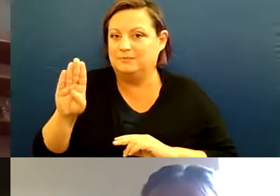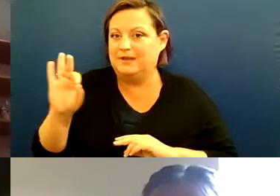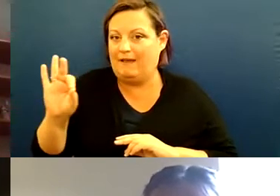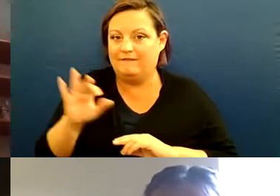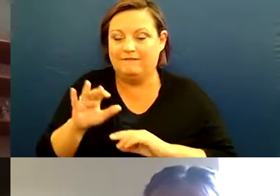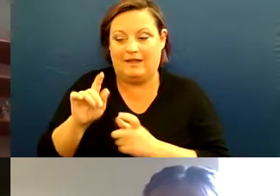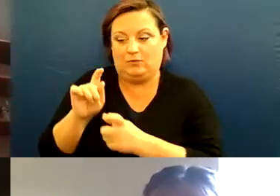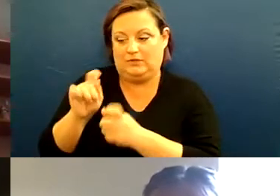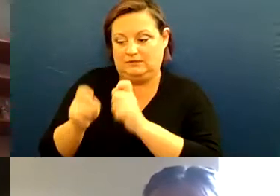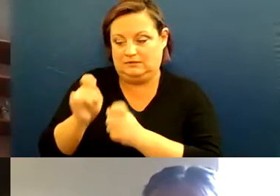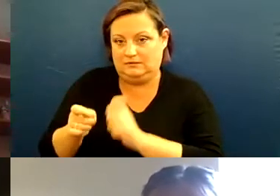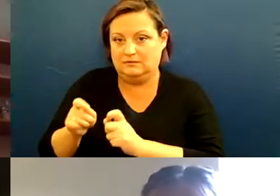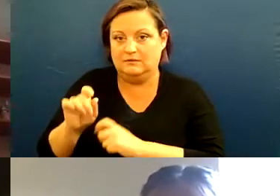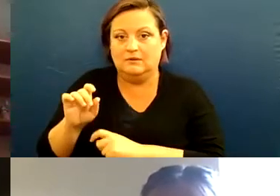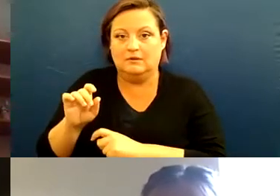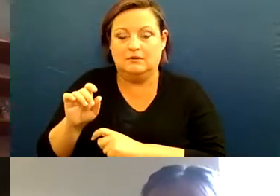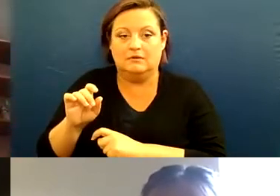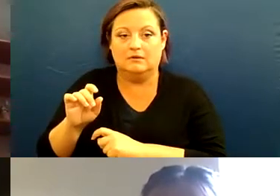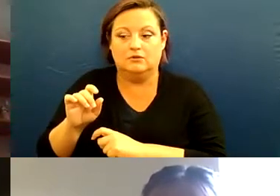express what we call a